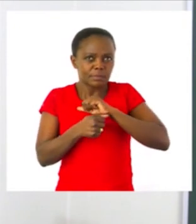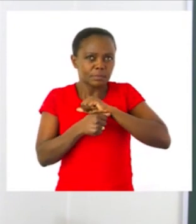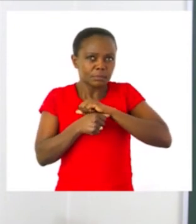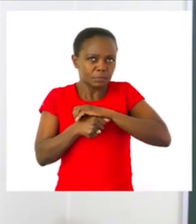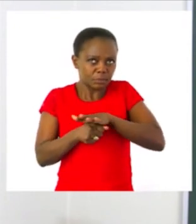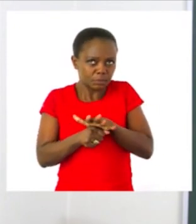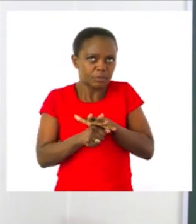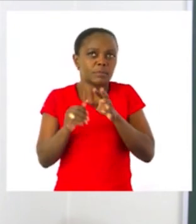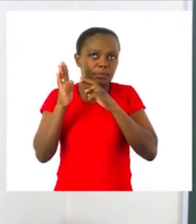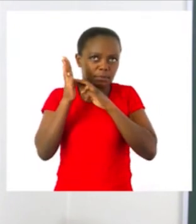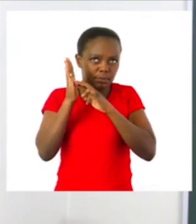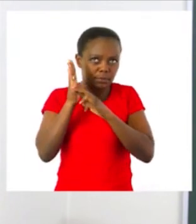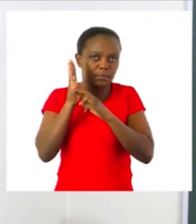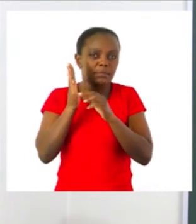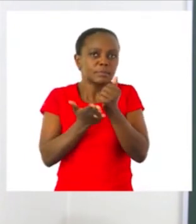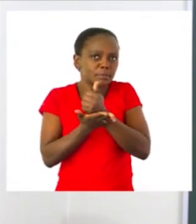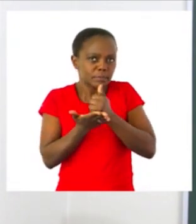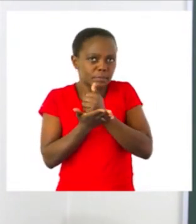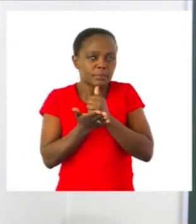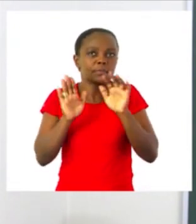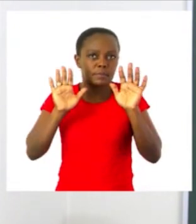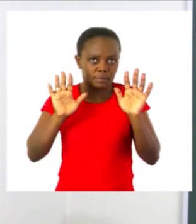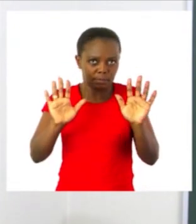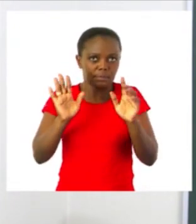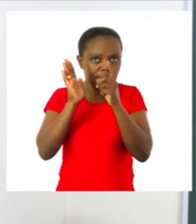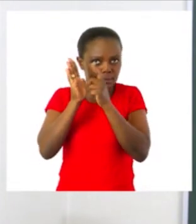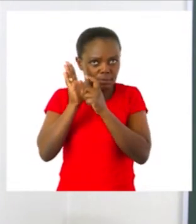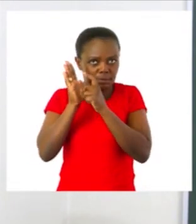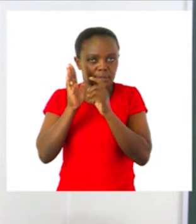COVID-19 rules. Let us sanitize.